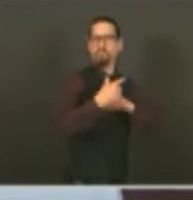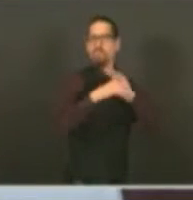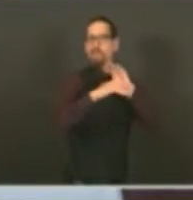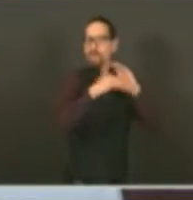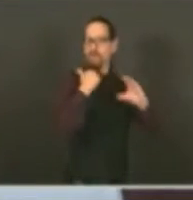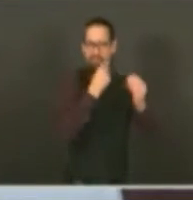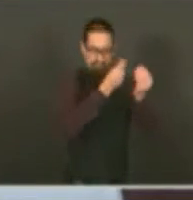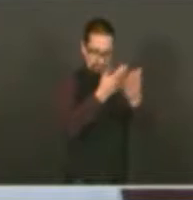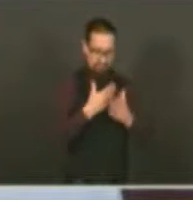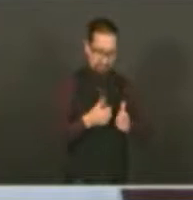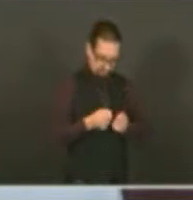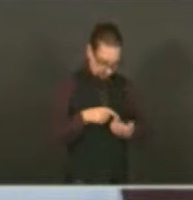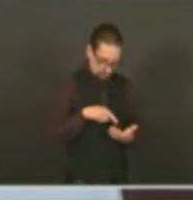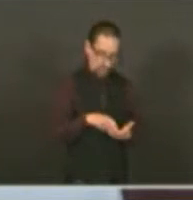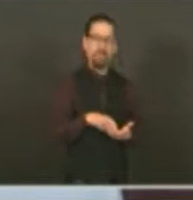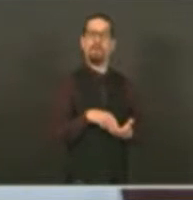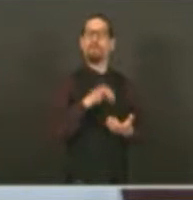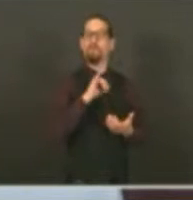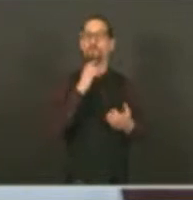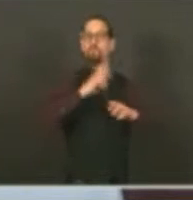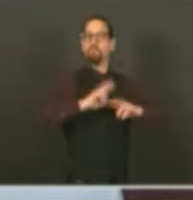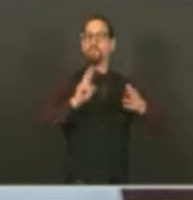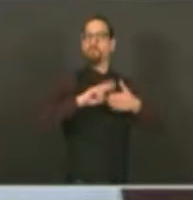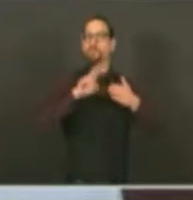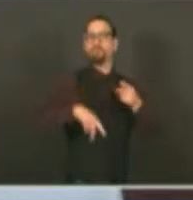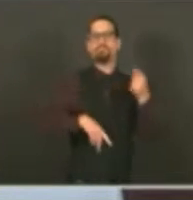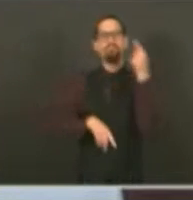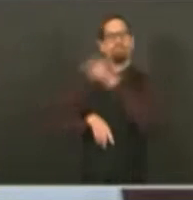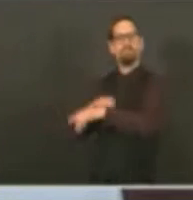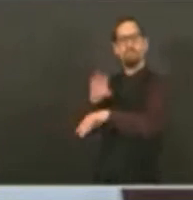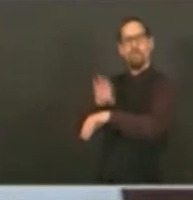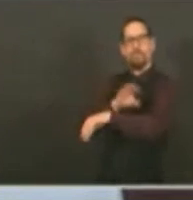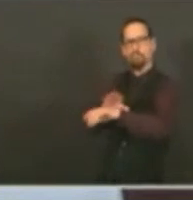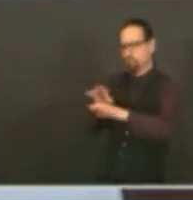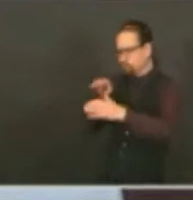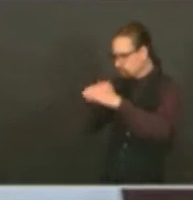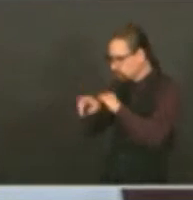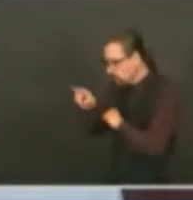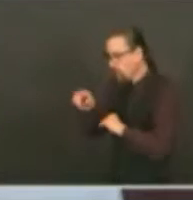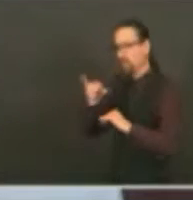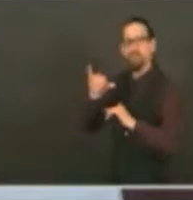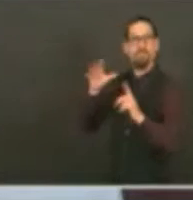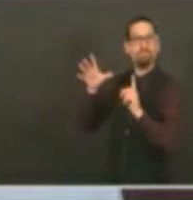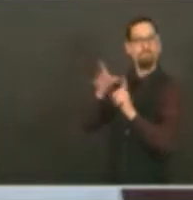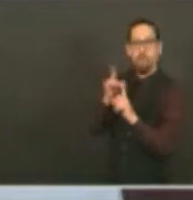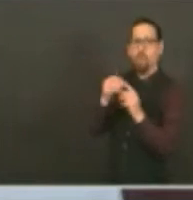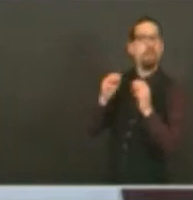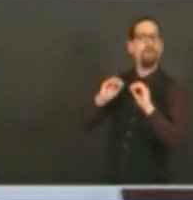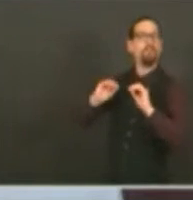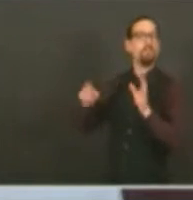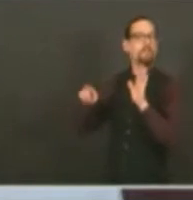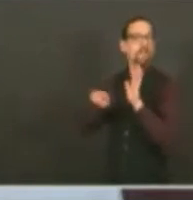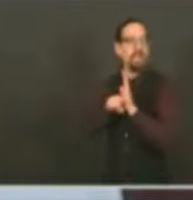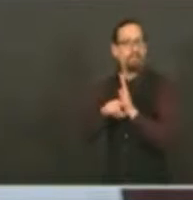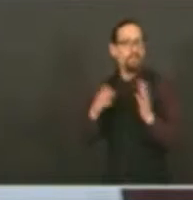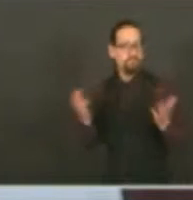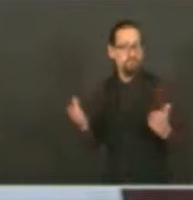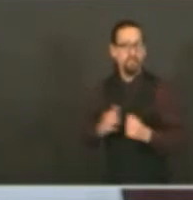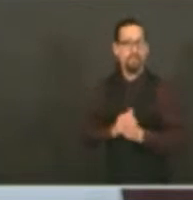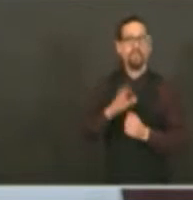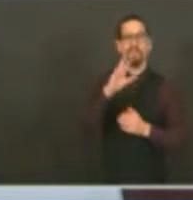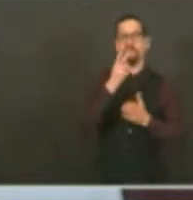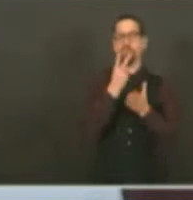Since launching the texting service, which just about 2 weeks ago, we've sent over 200,000